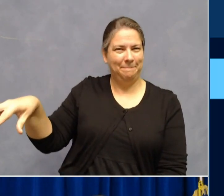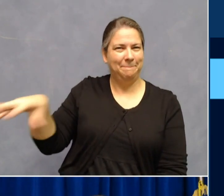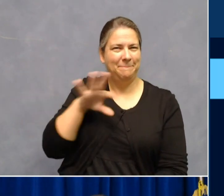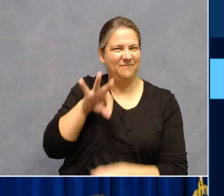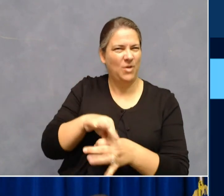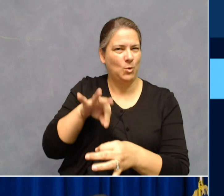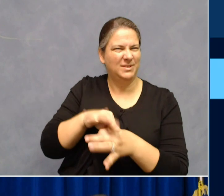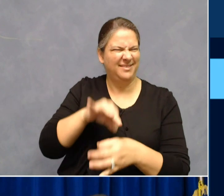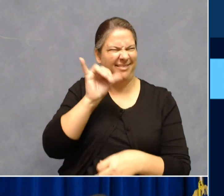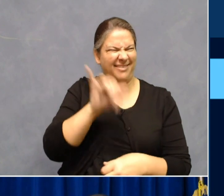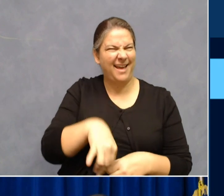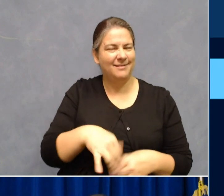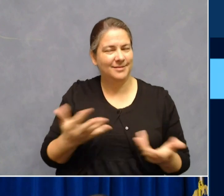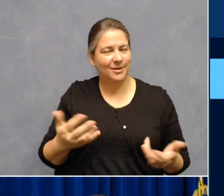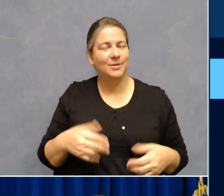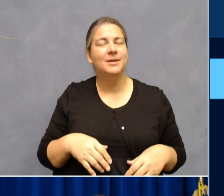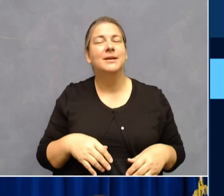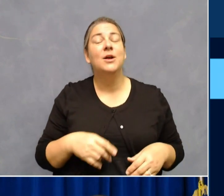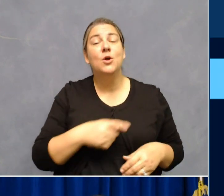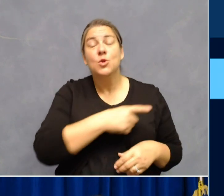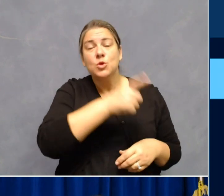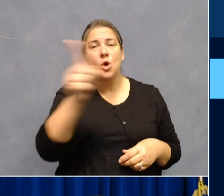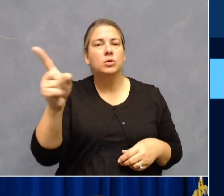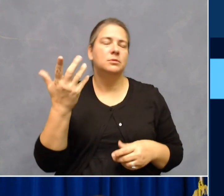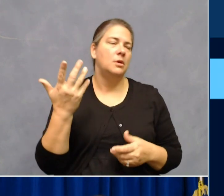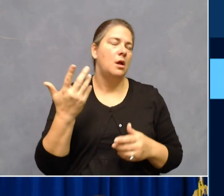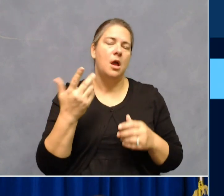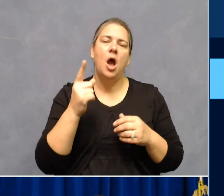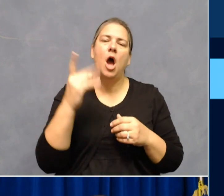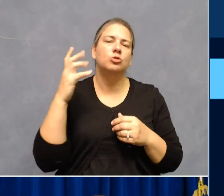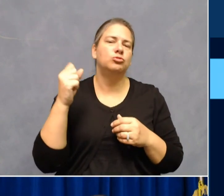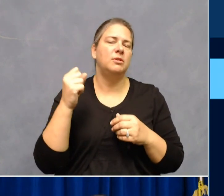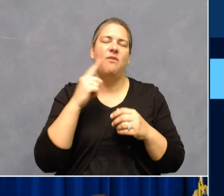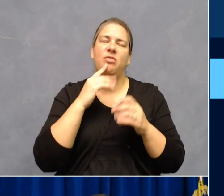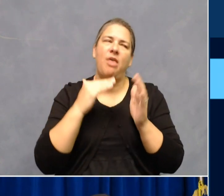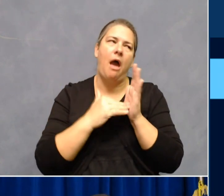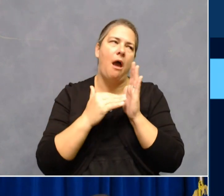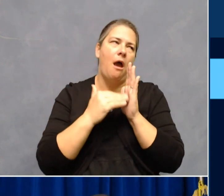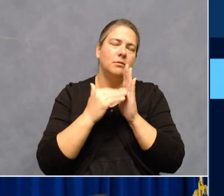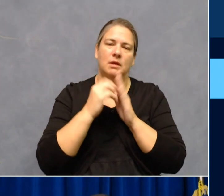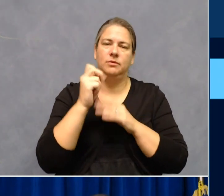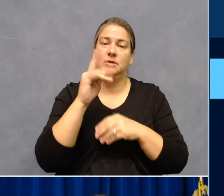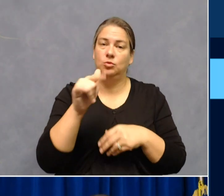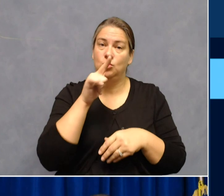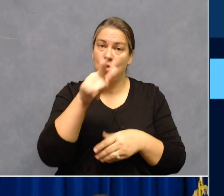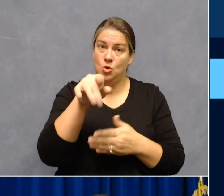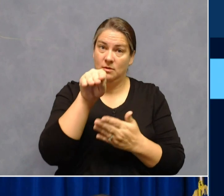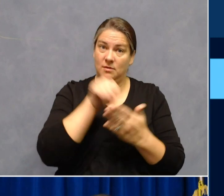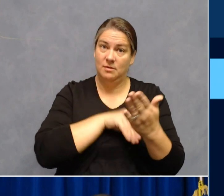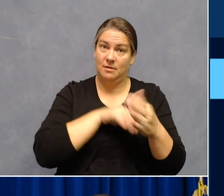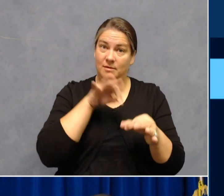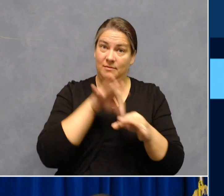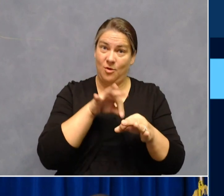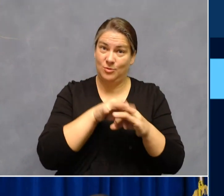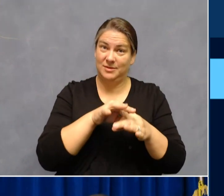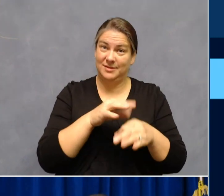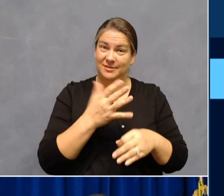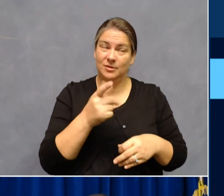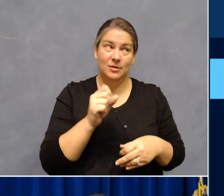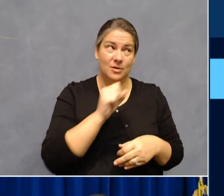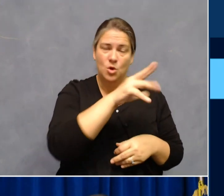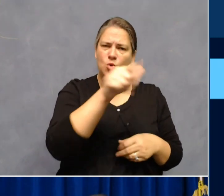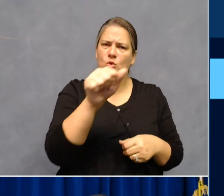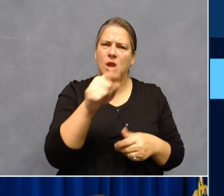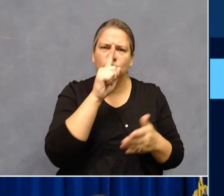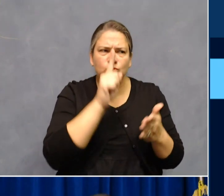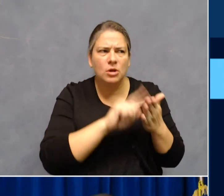those hundreds of thousands of Kentuckians that voted by absentee, make sure you log on and check to make sure your vote is going to